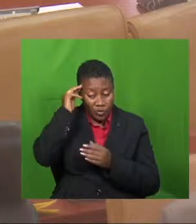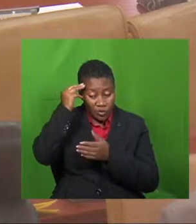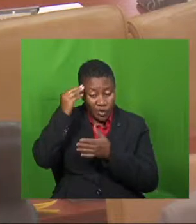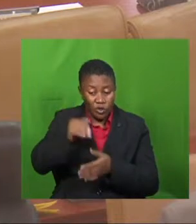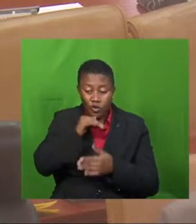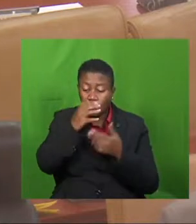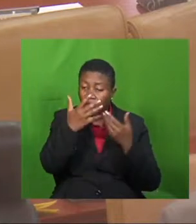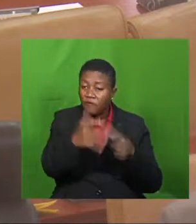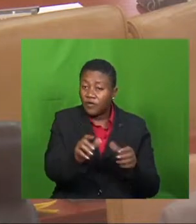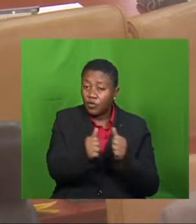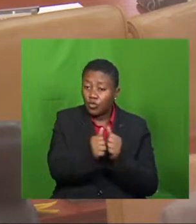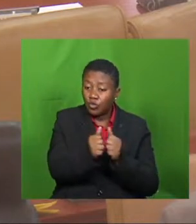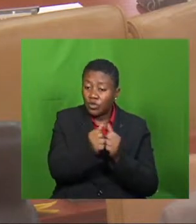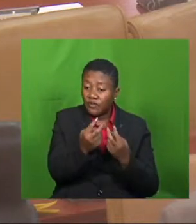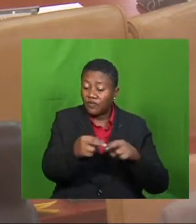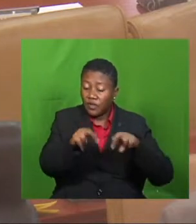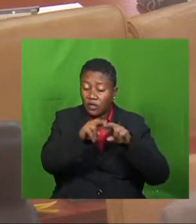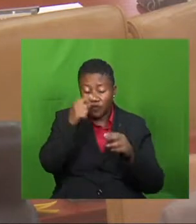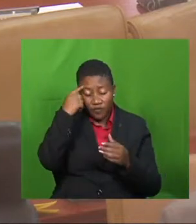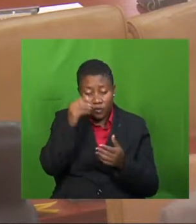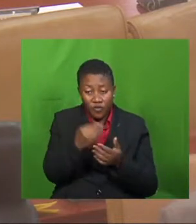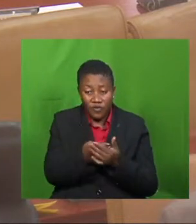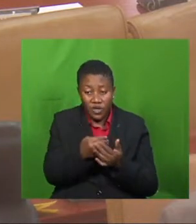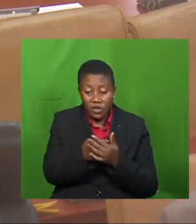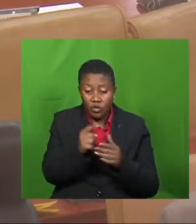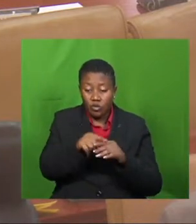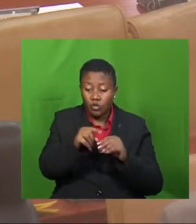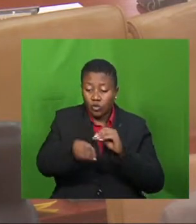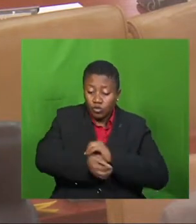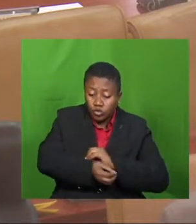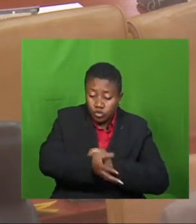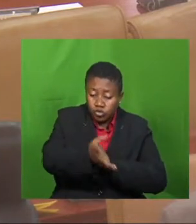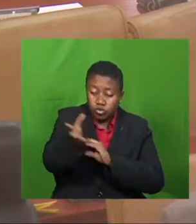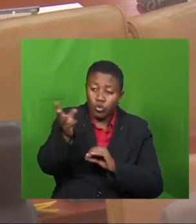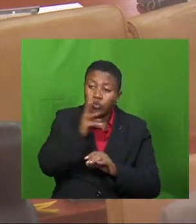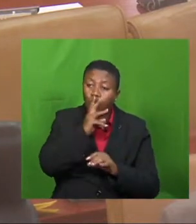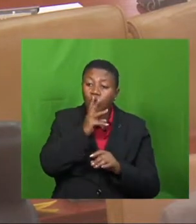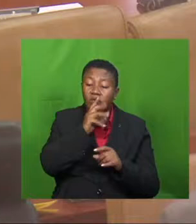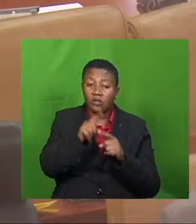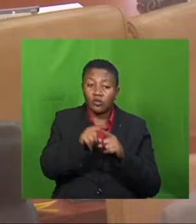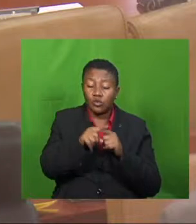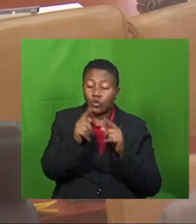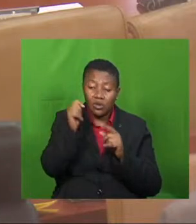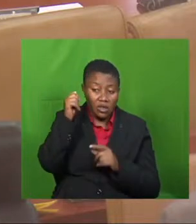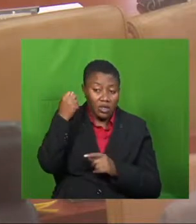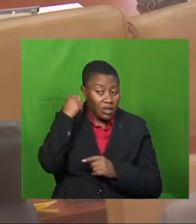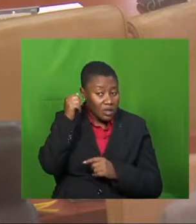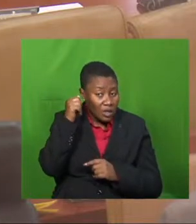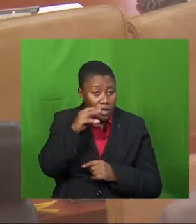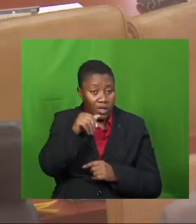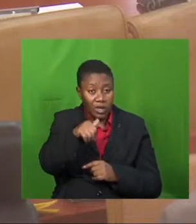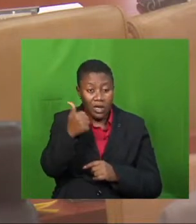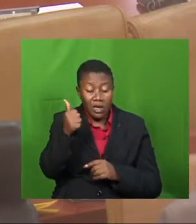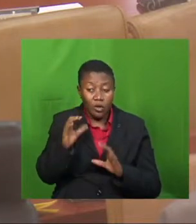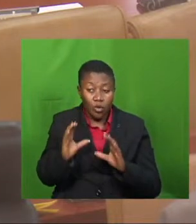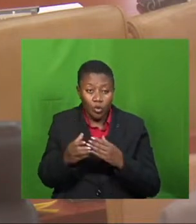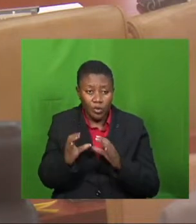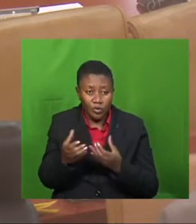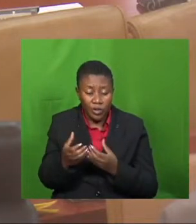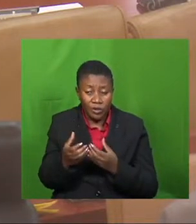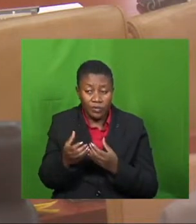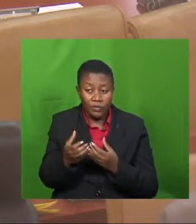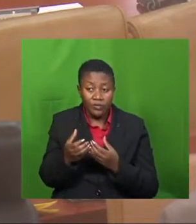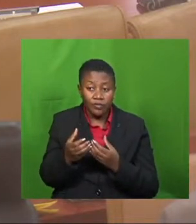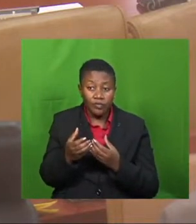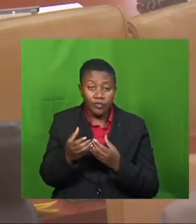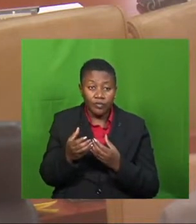money audit on the project for the supply of water to Takwa and its adjoining communities. The committee noted further that value for money is